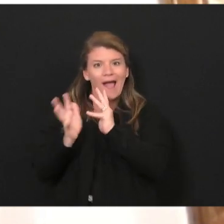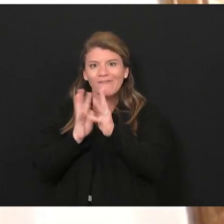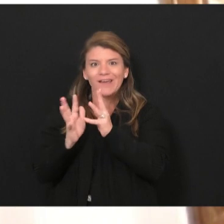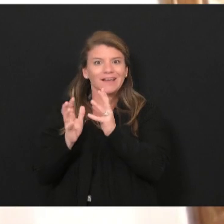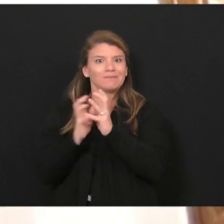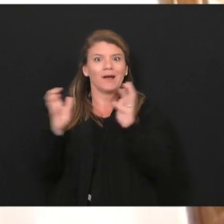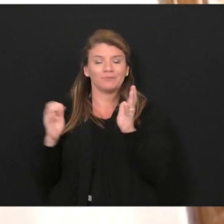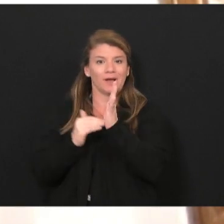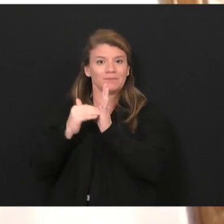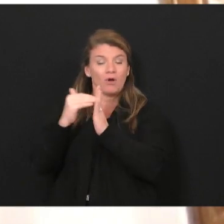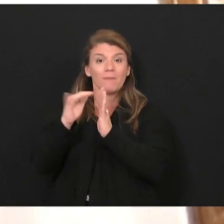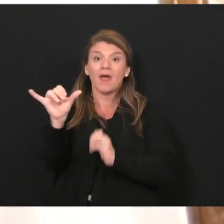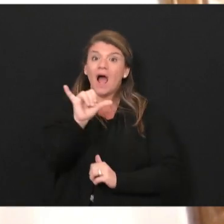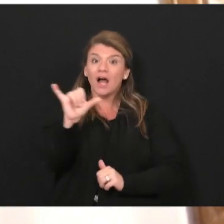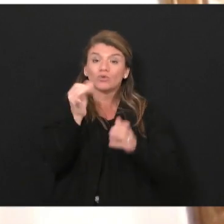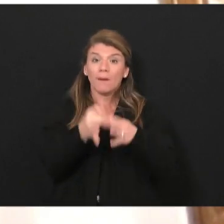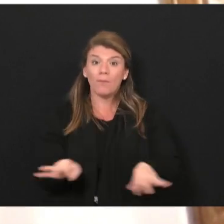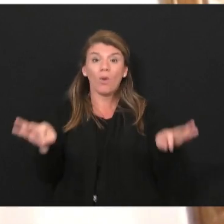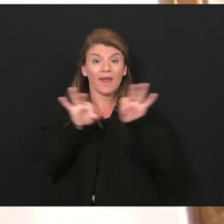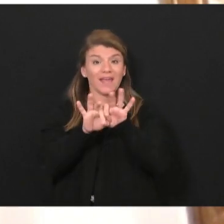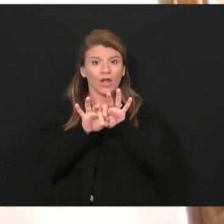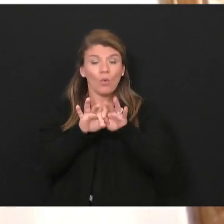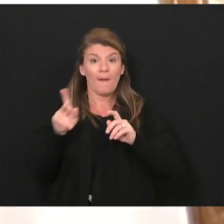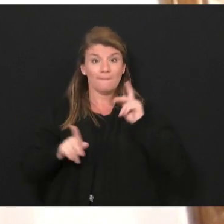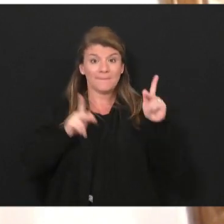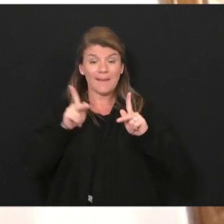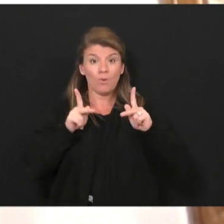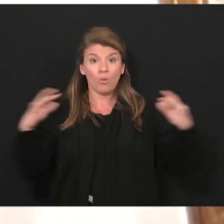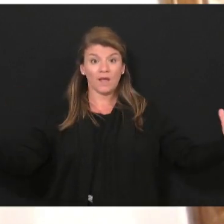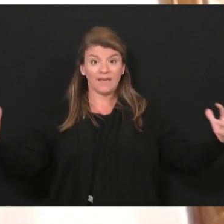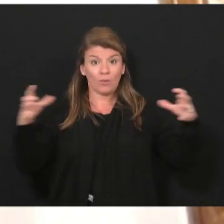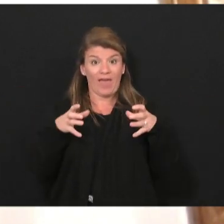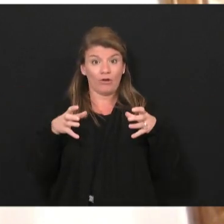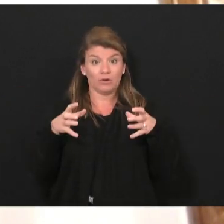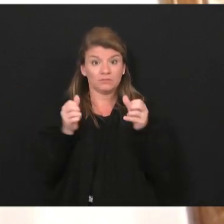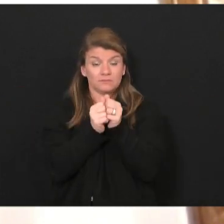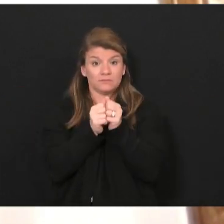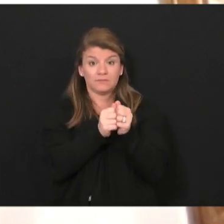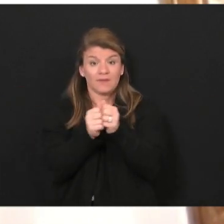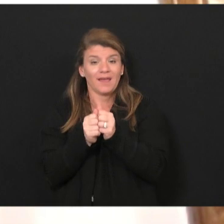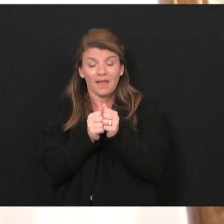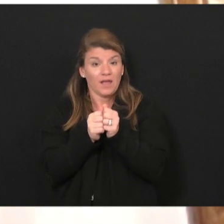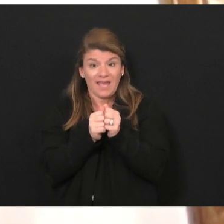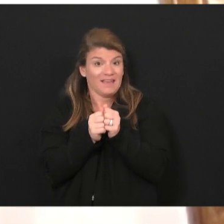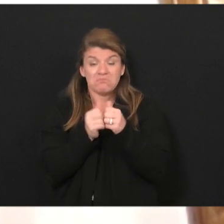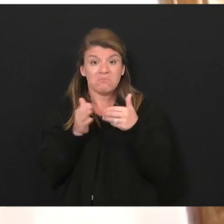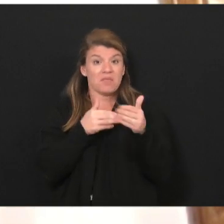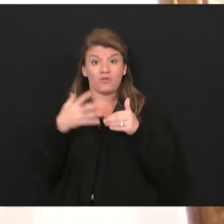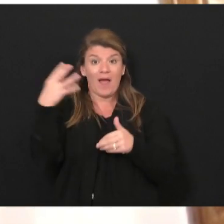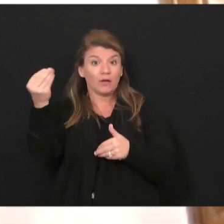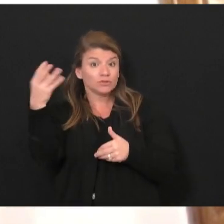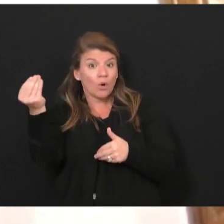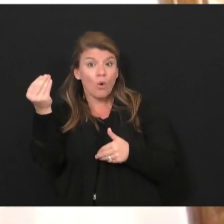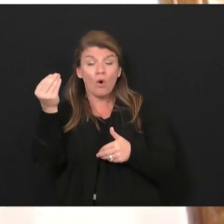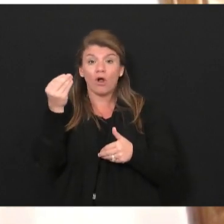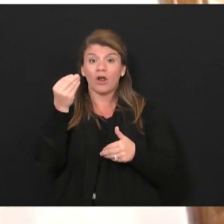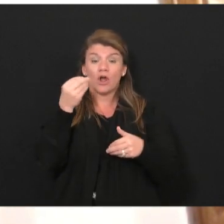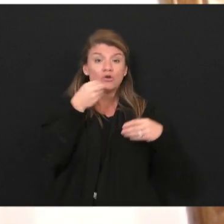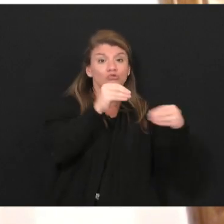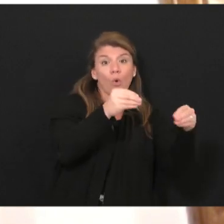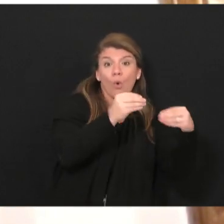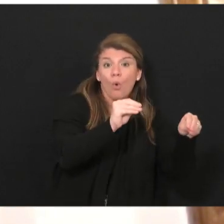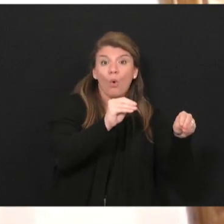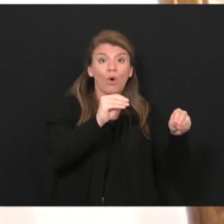But two, importantly, when people are together and if they are doing outdoor activities or if they're in stores or